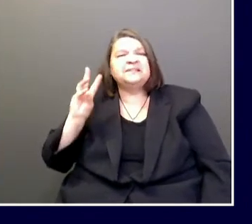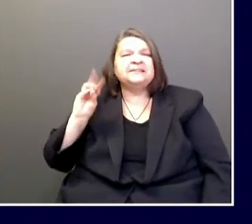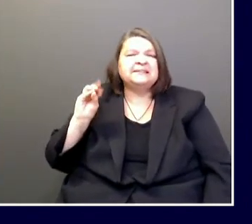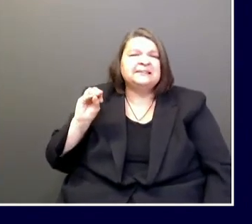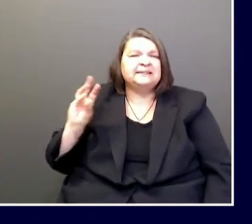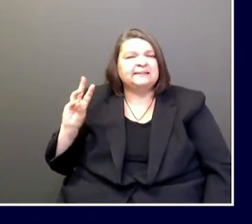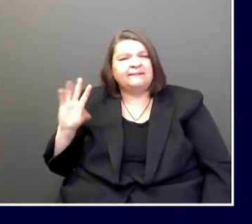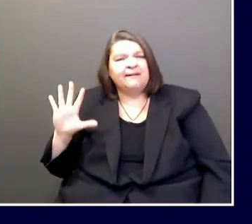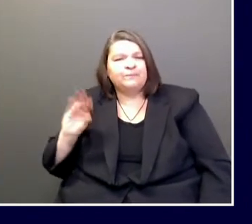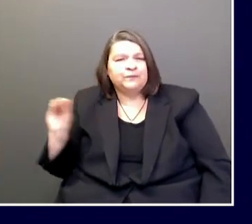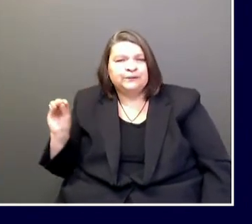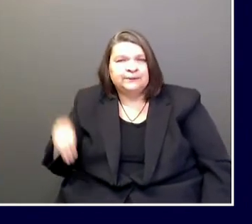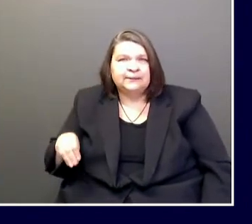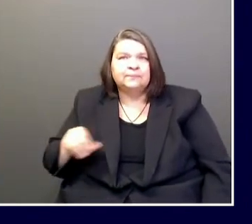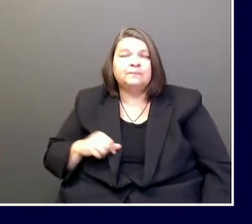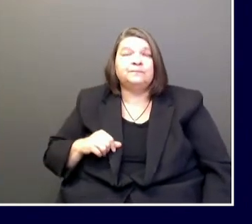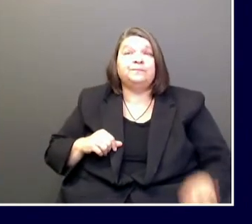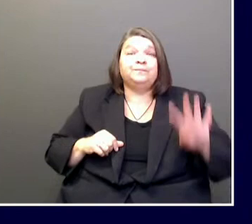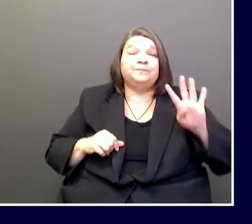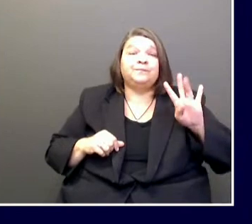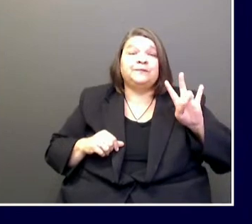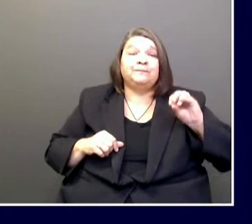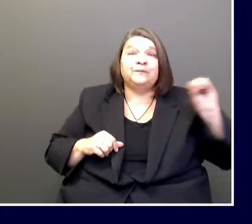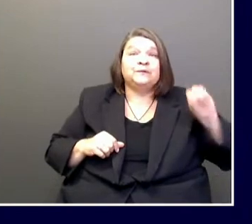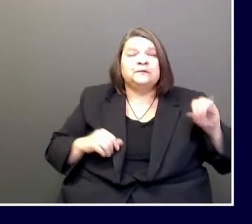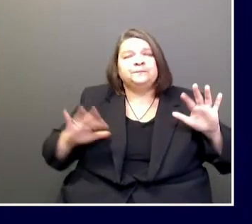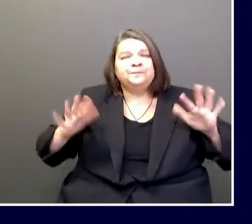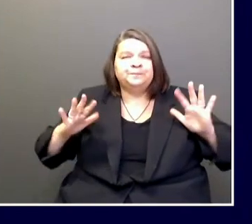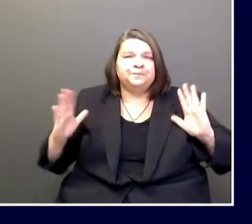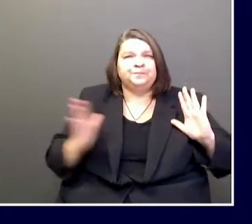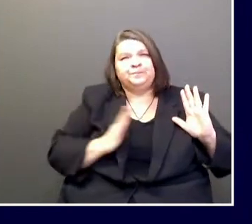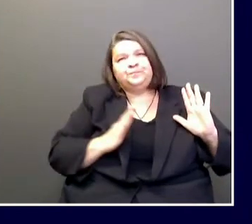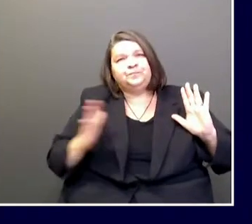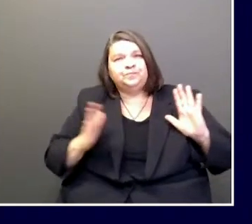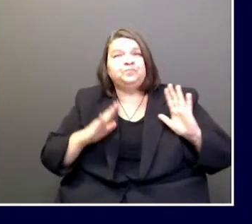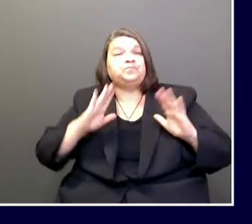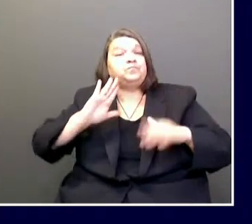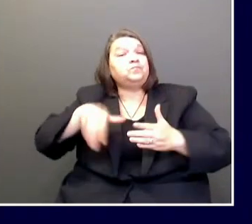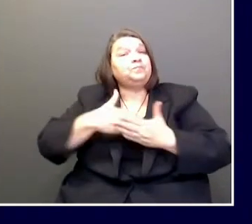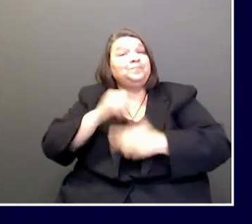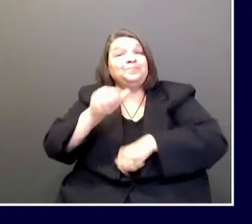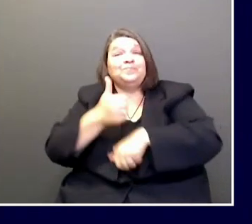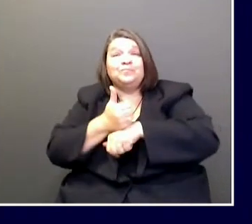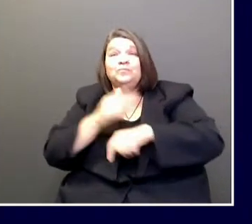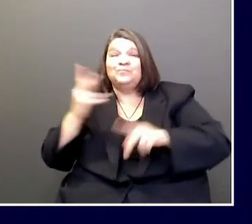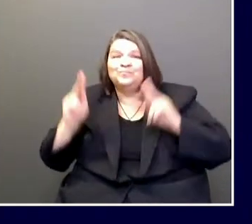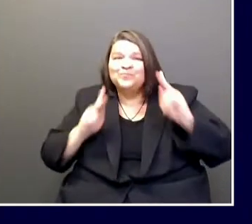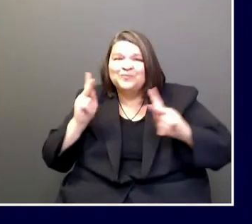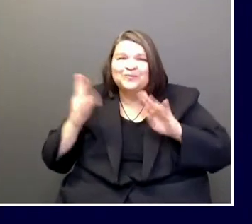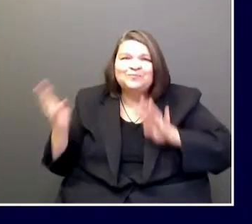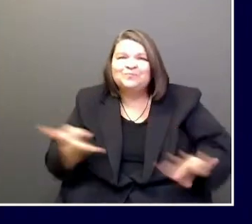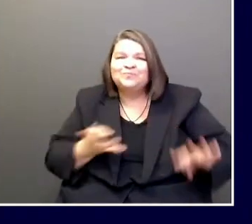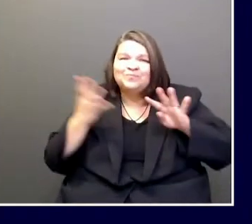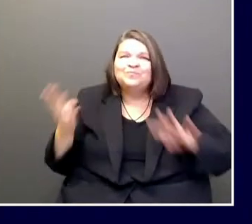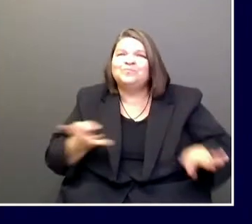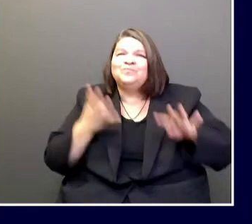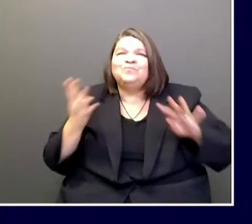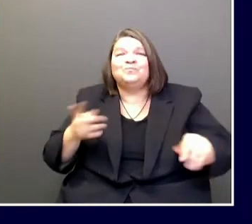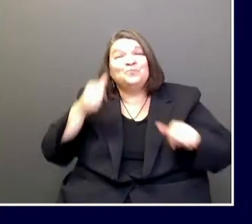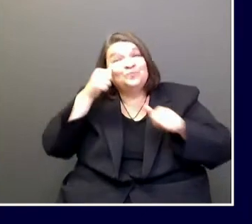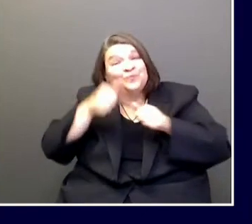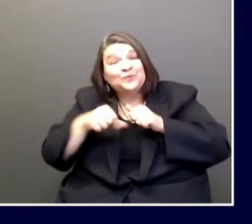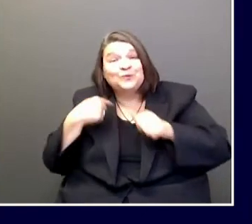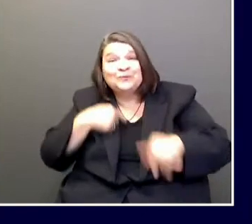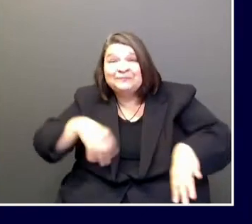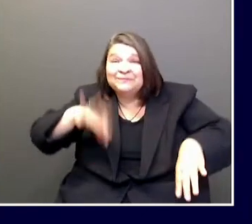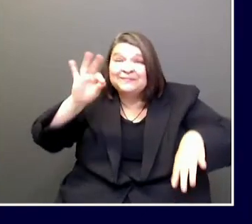47%. All of this, of course, is based on sampling. We take a subset of the positive results that we have and do the full